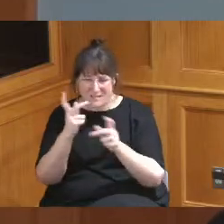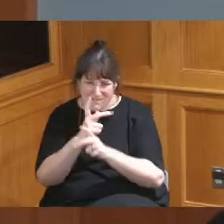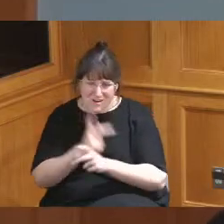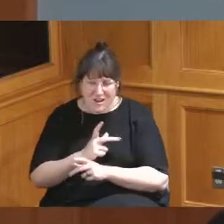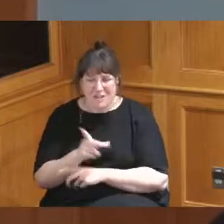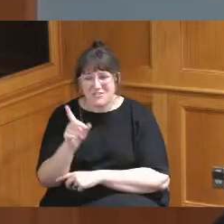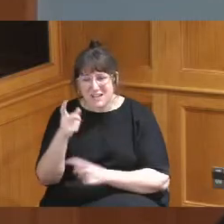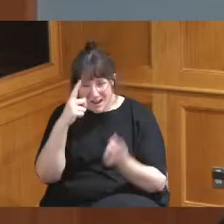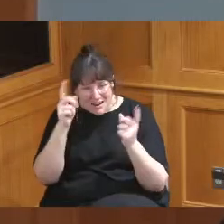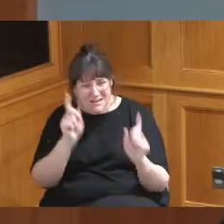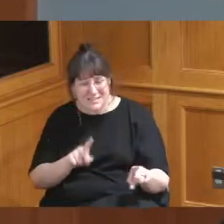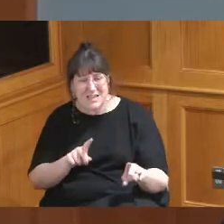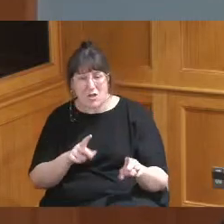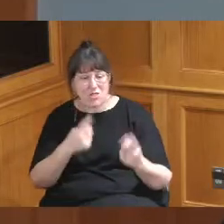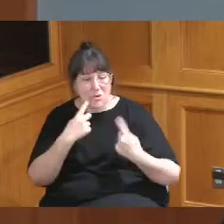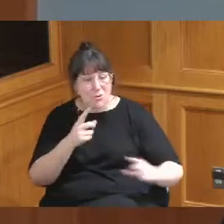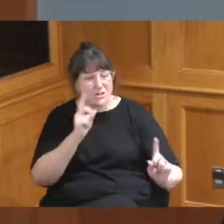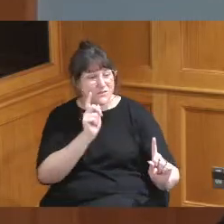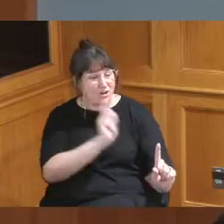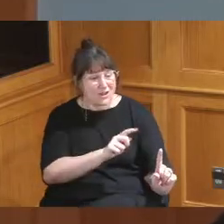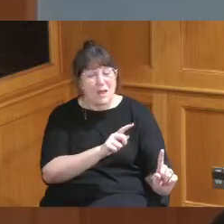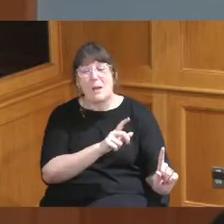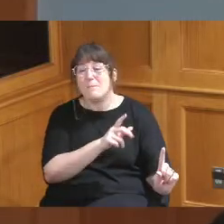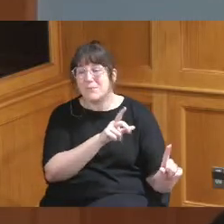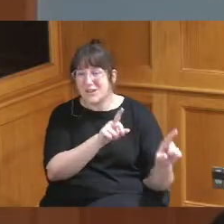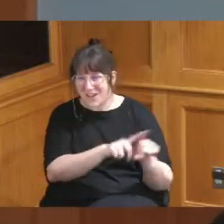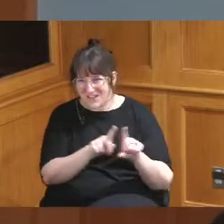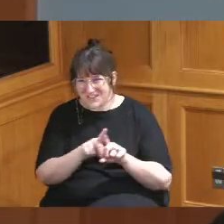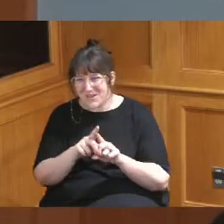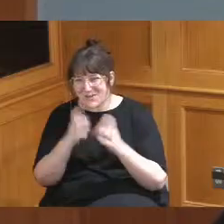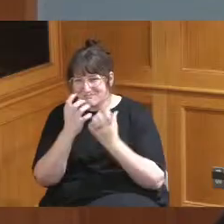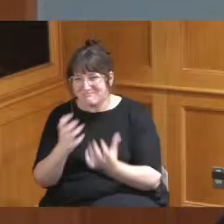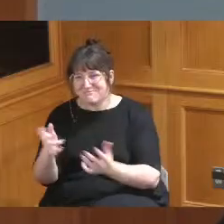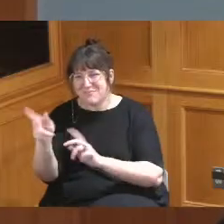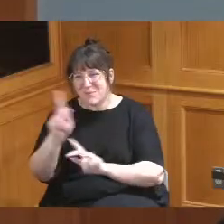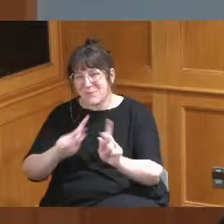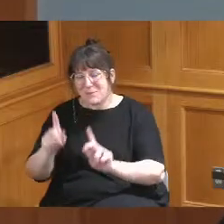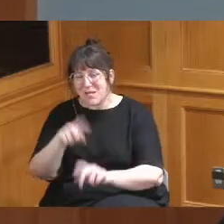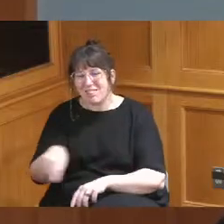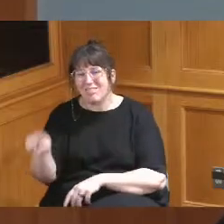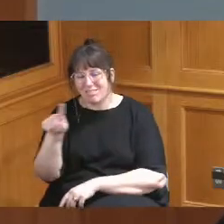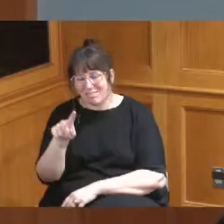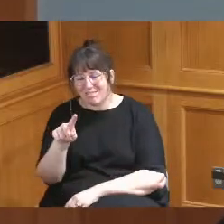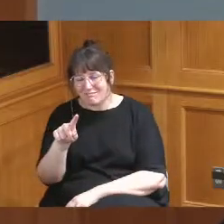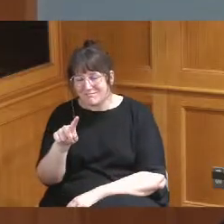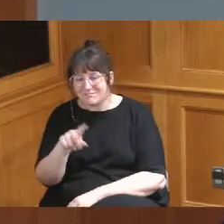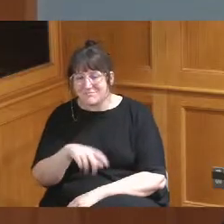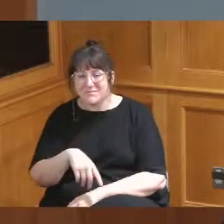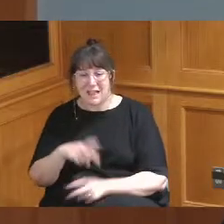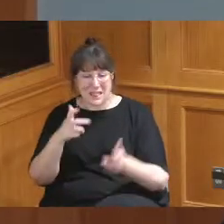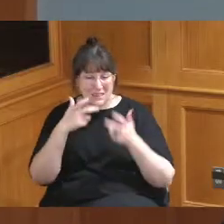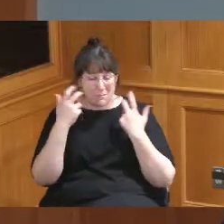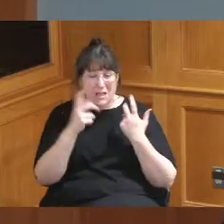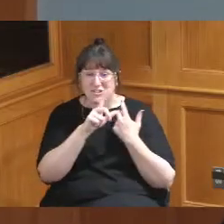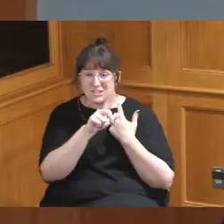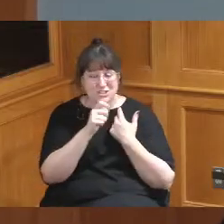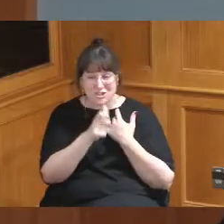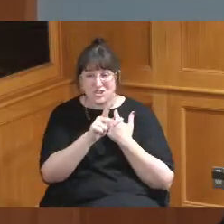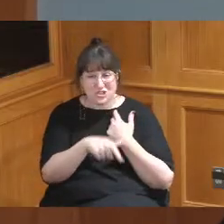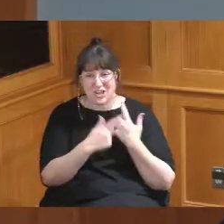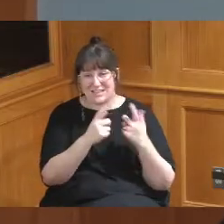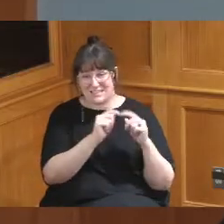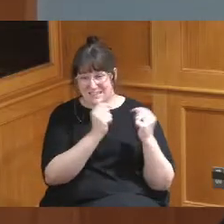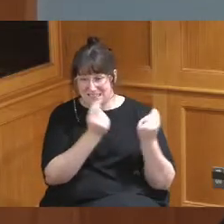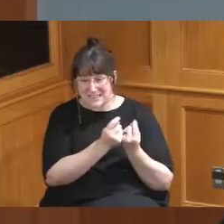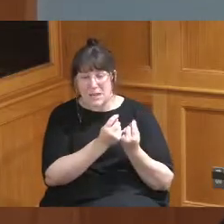not just for the team, but for the people of Cincinnati. I think that means the most. The Bengals aren't just the football team. They're a part of this